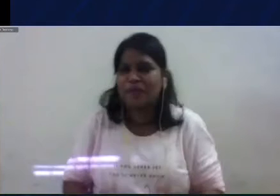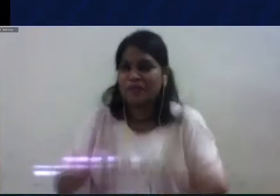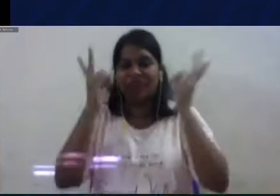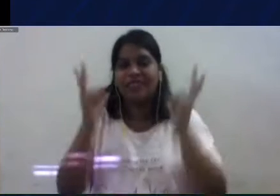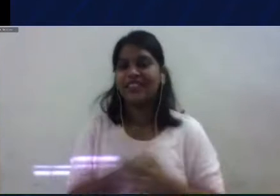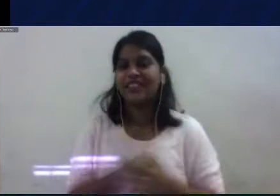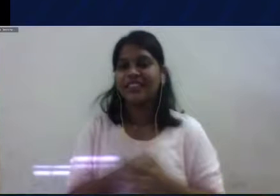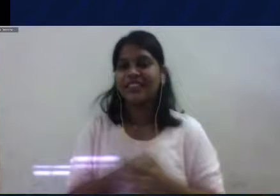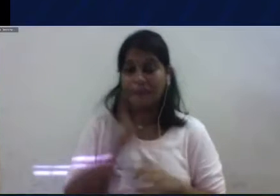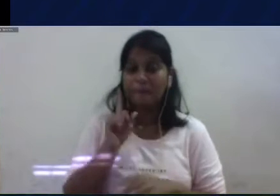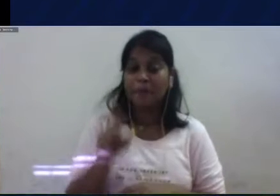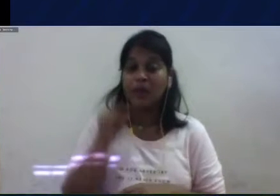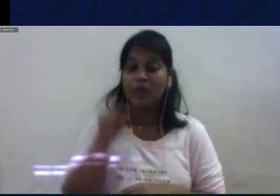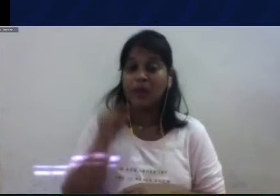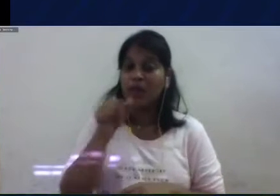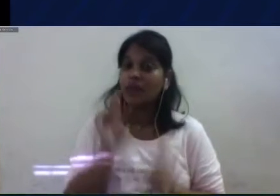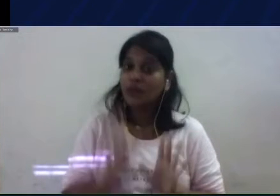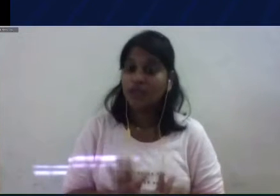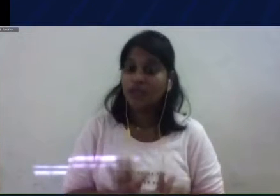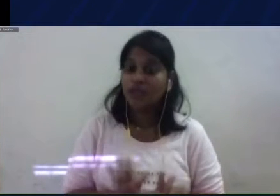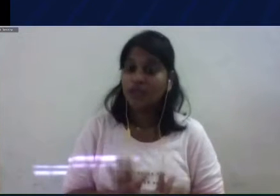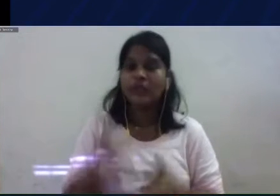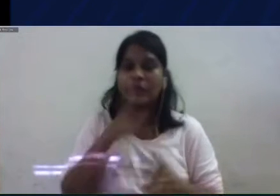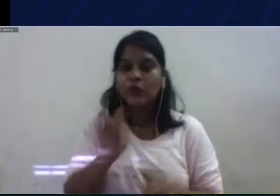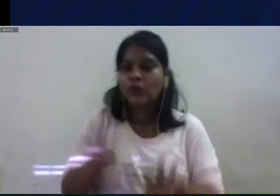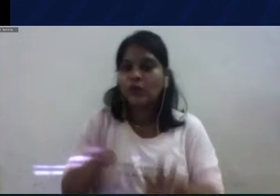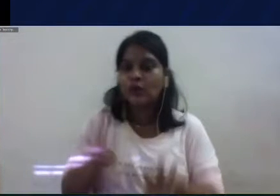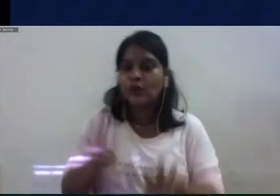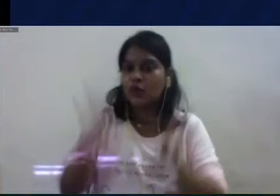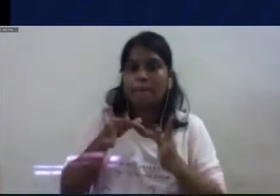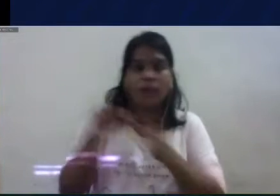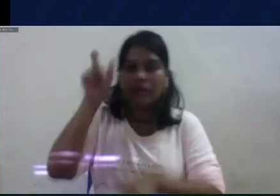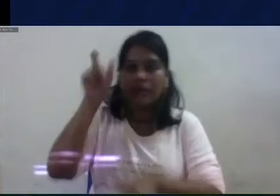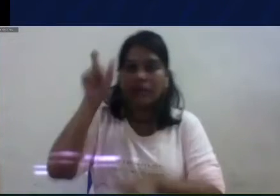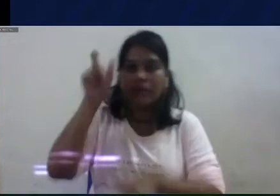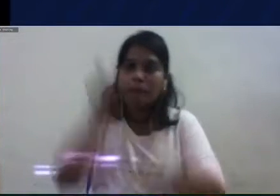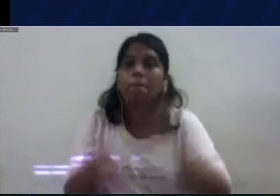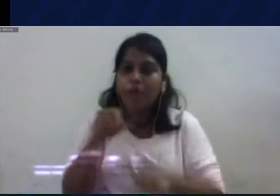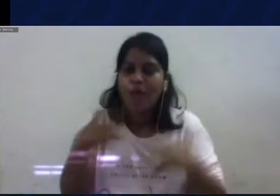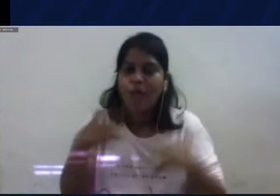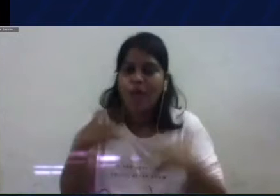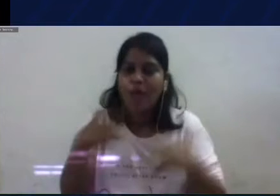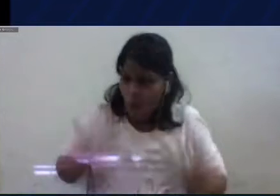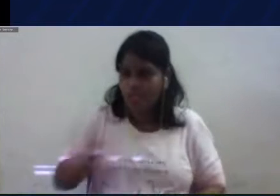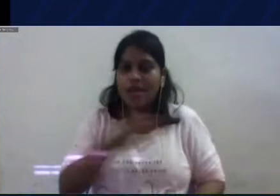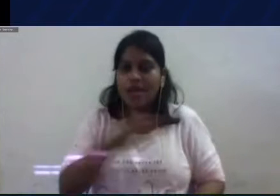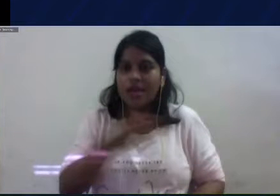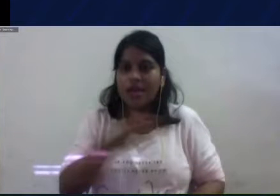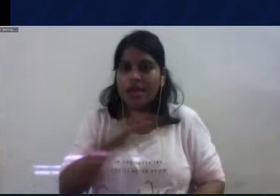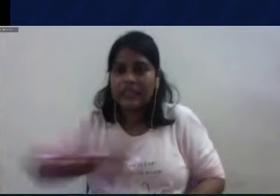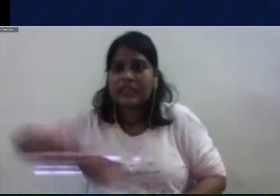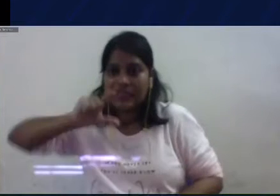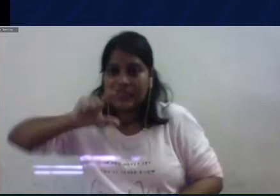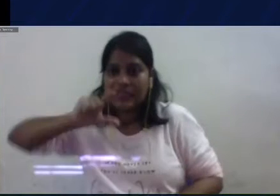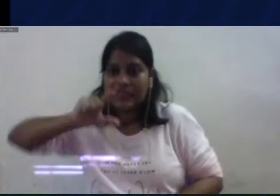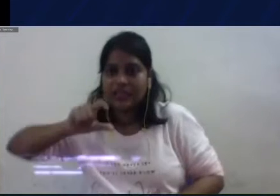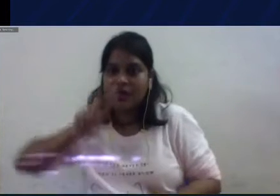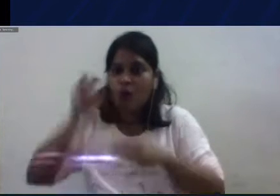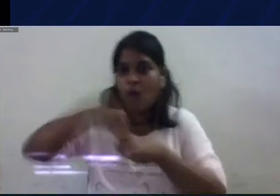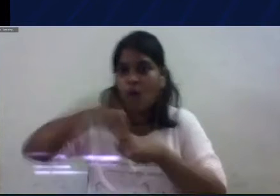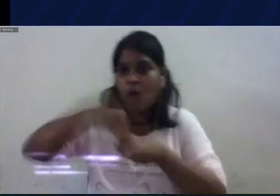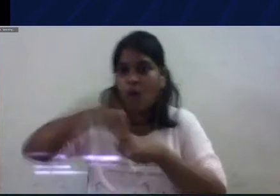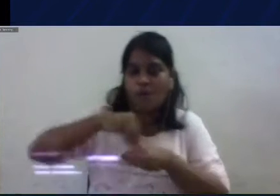but it was the real choice and preference of people wanting what they would want to drink after having had a hot, spicy